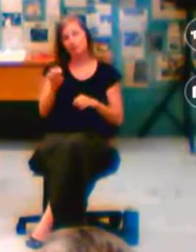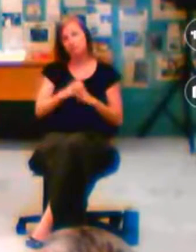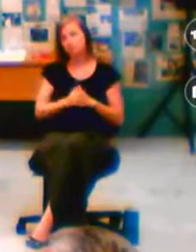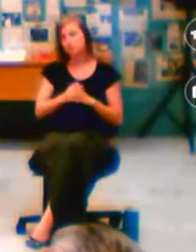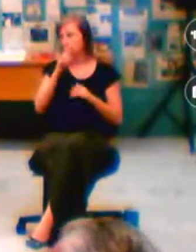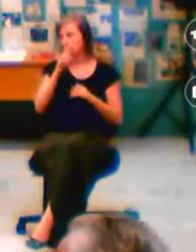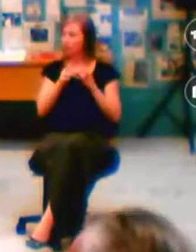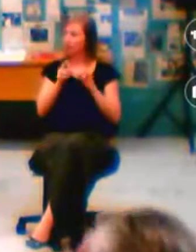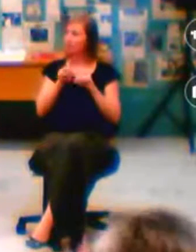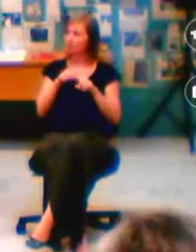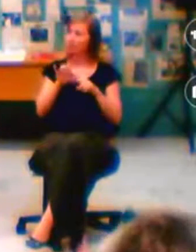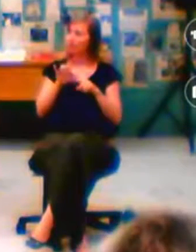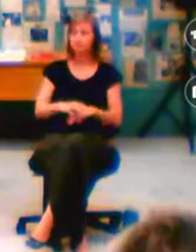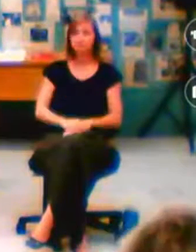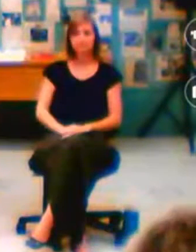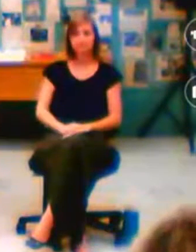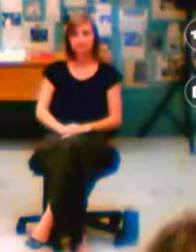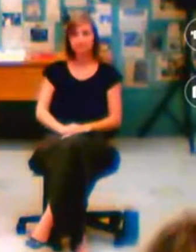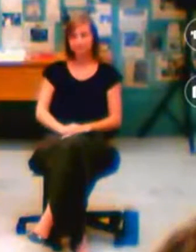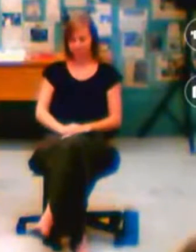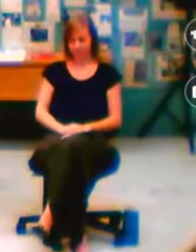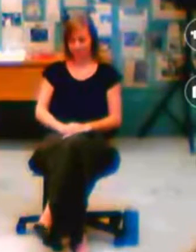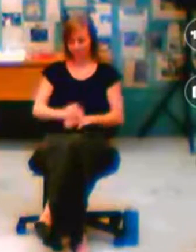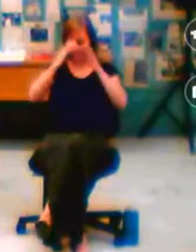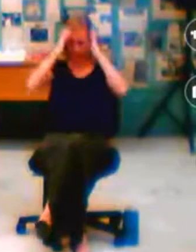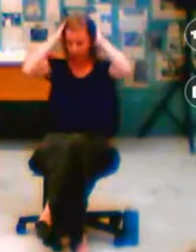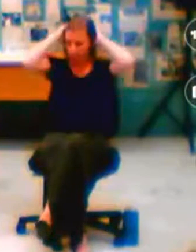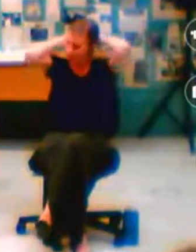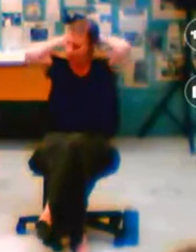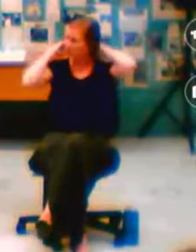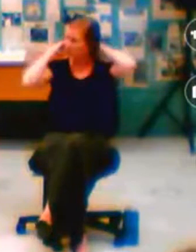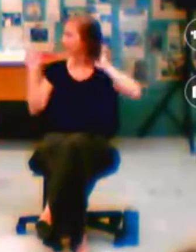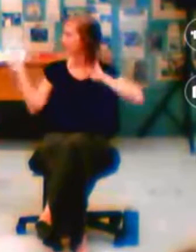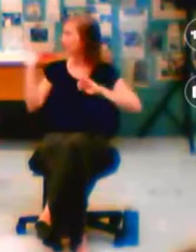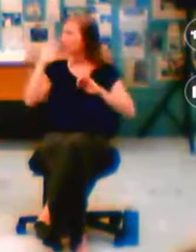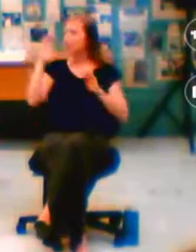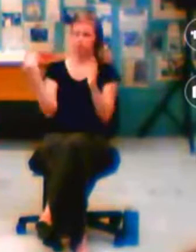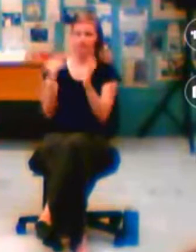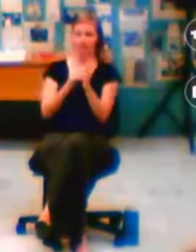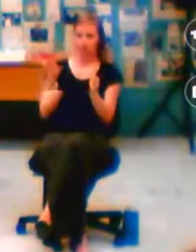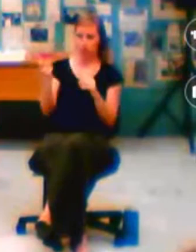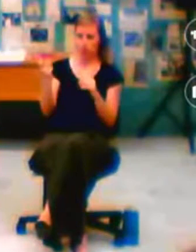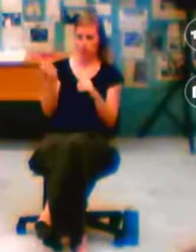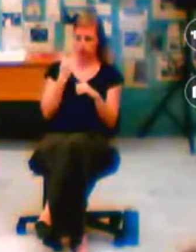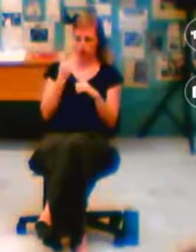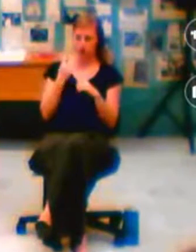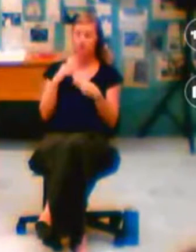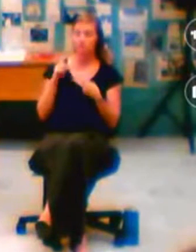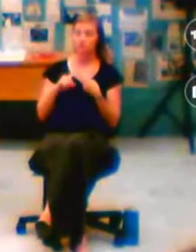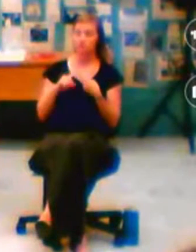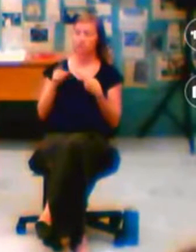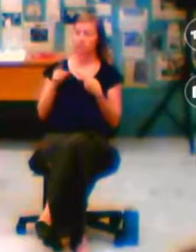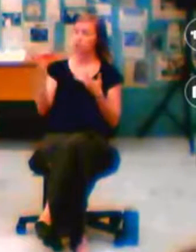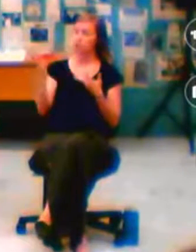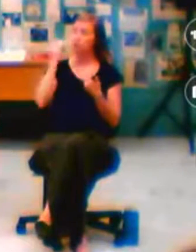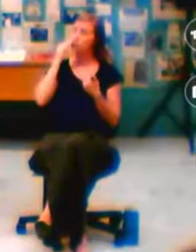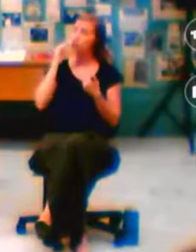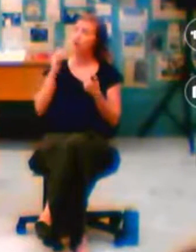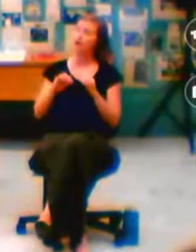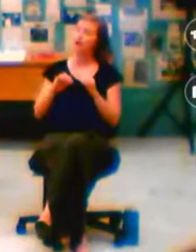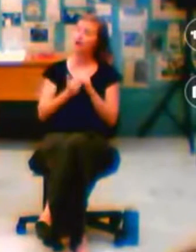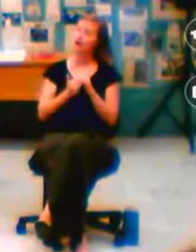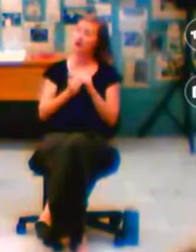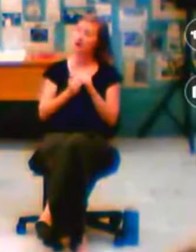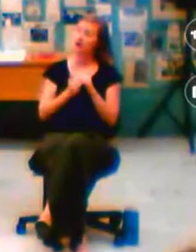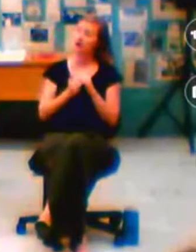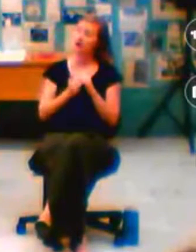health. So what I hear is loss of jobs and loss of taxes. So if